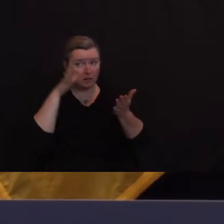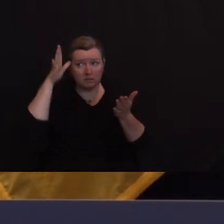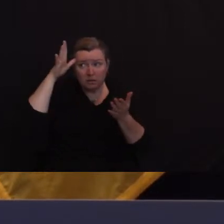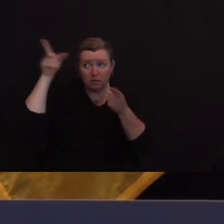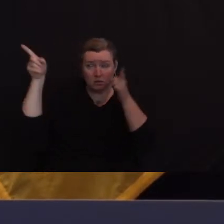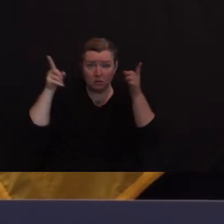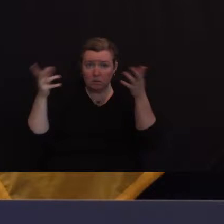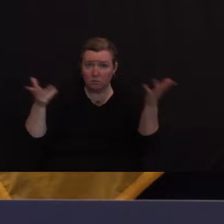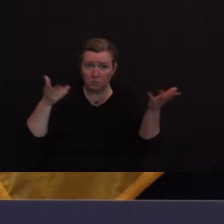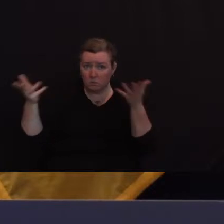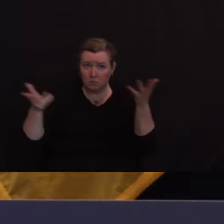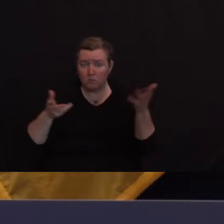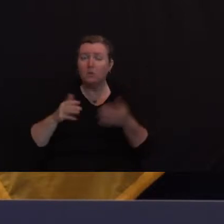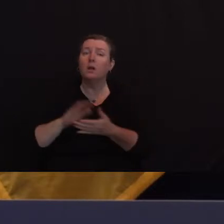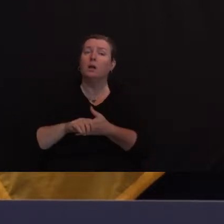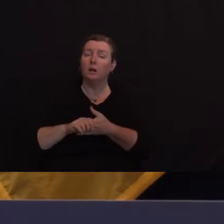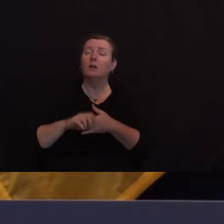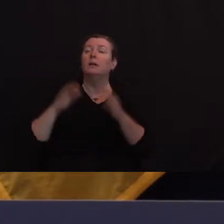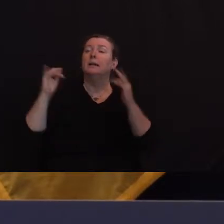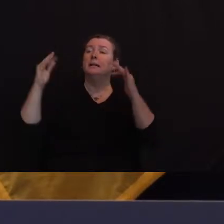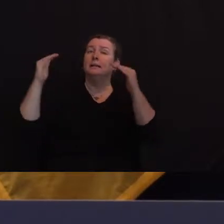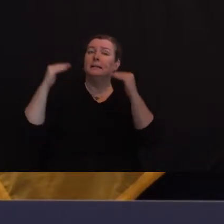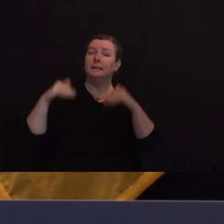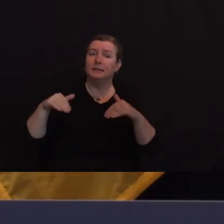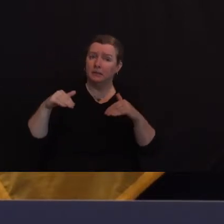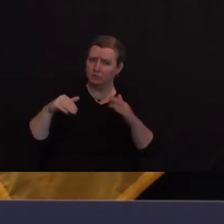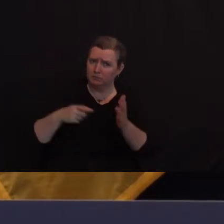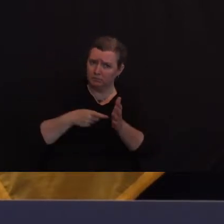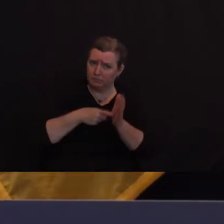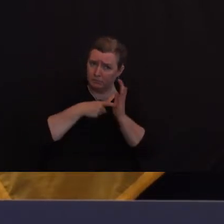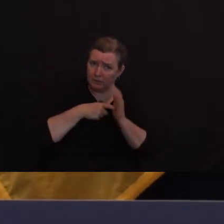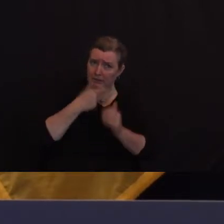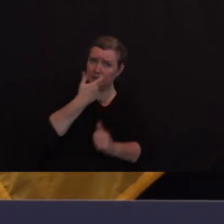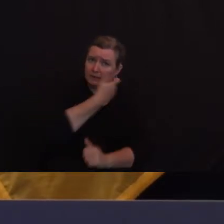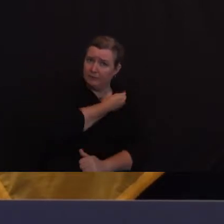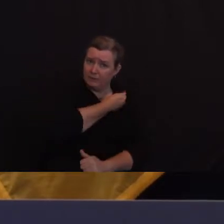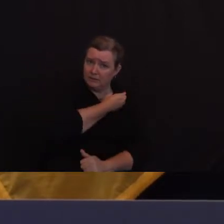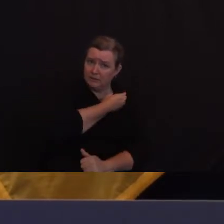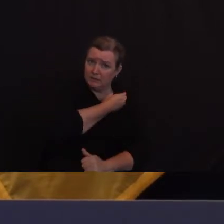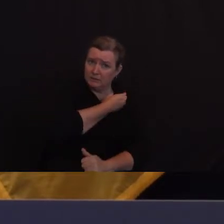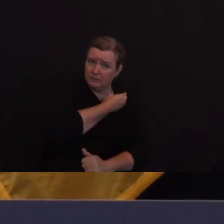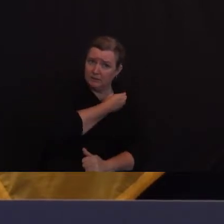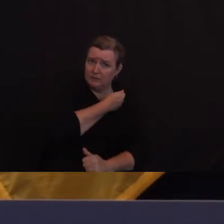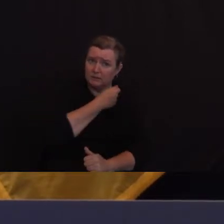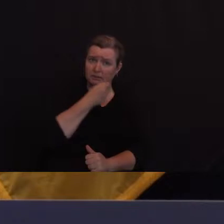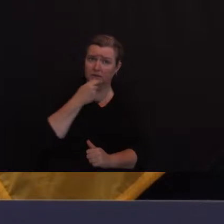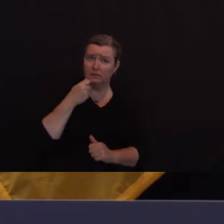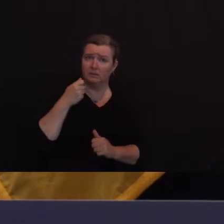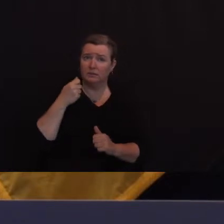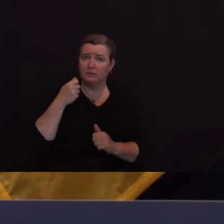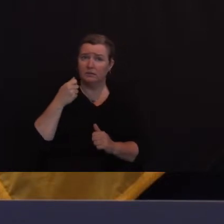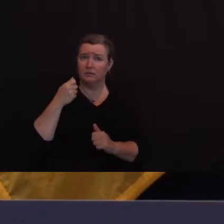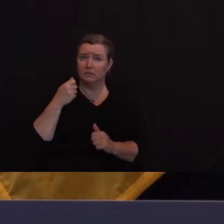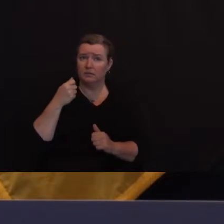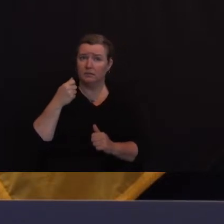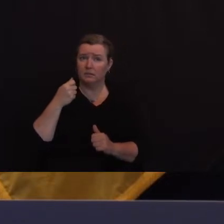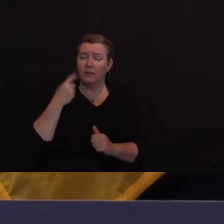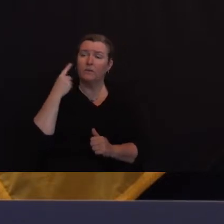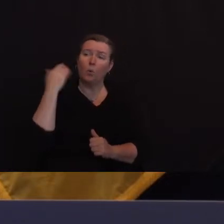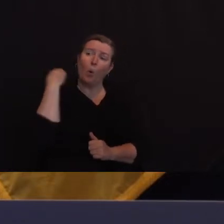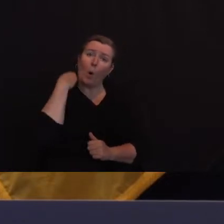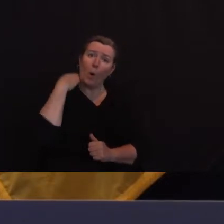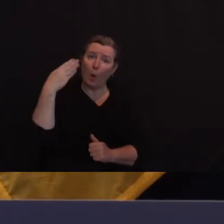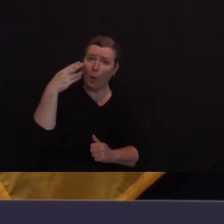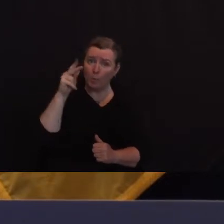order? On mandating, I think one district in particular, Hoboken, is the one that has stepped up to do that. As a